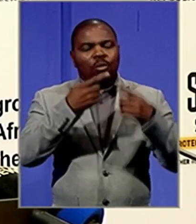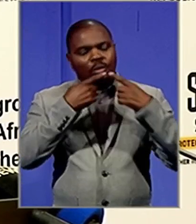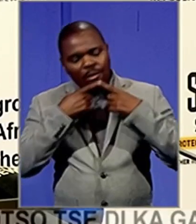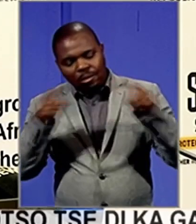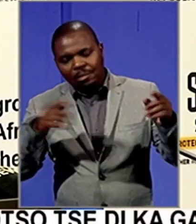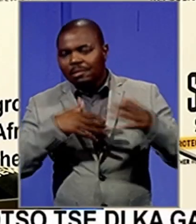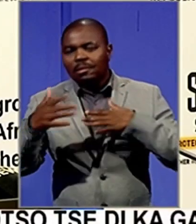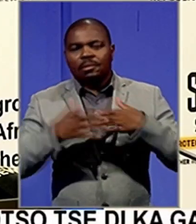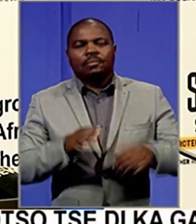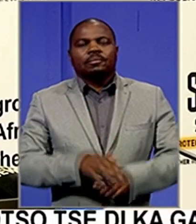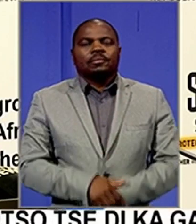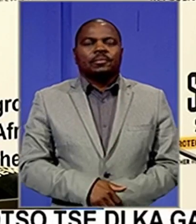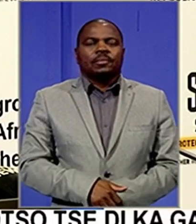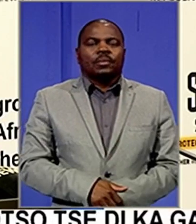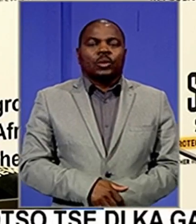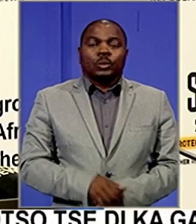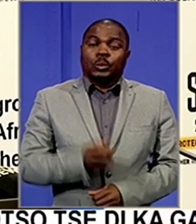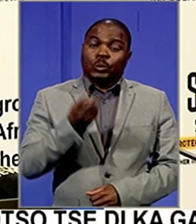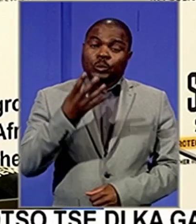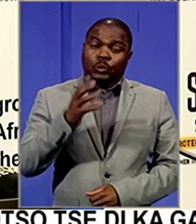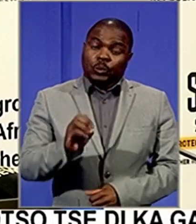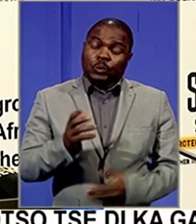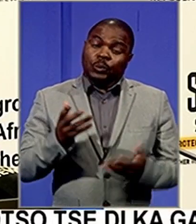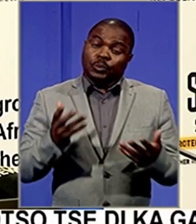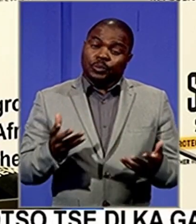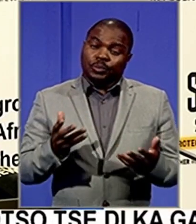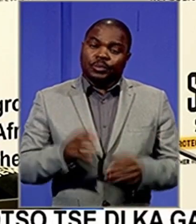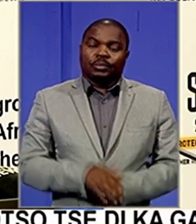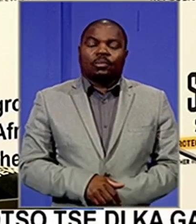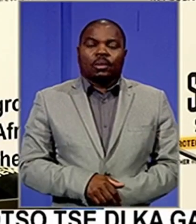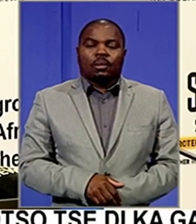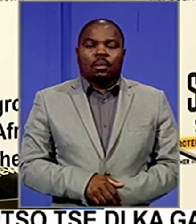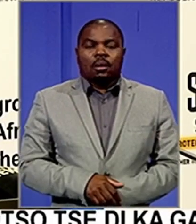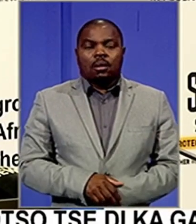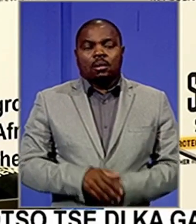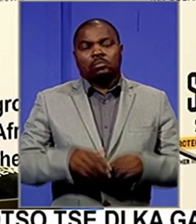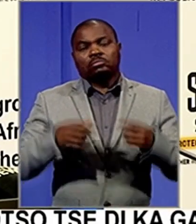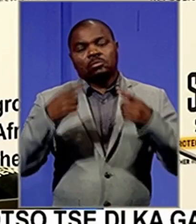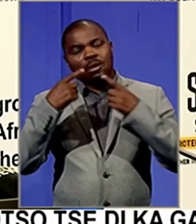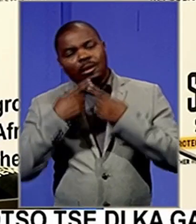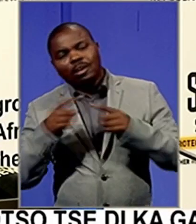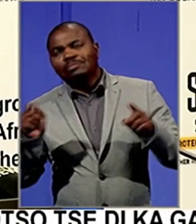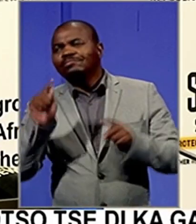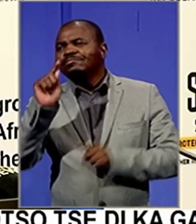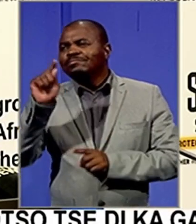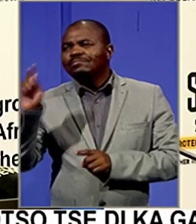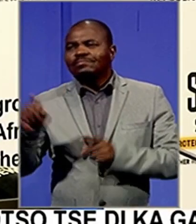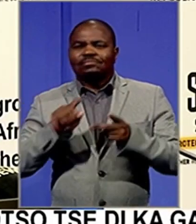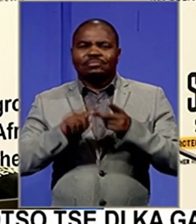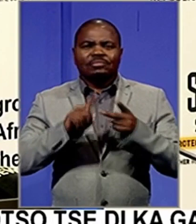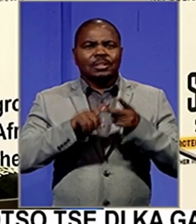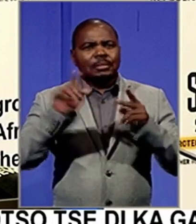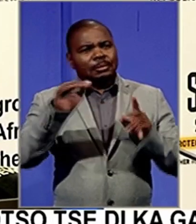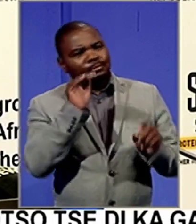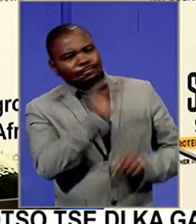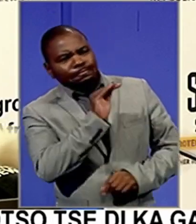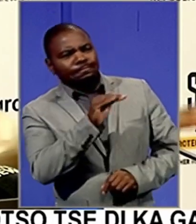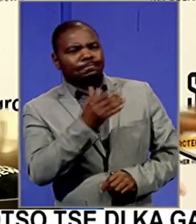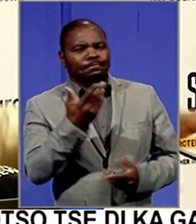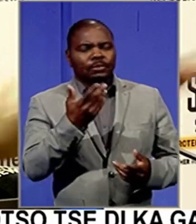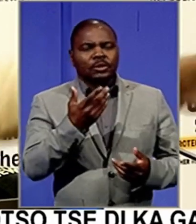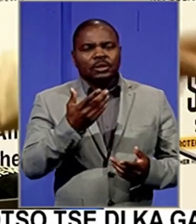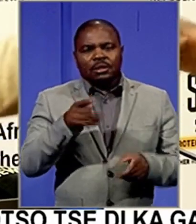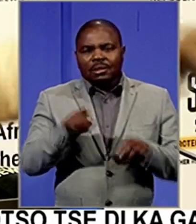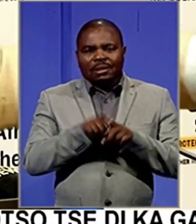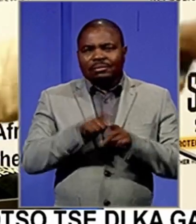made. And so those pronouncements and those calls can be taken as